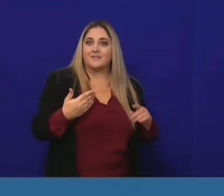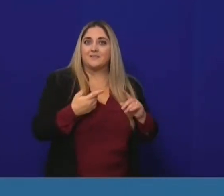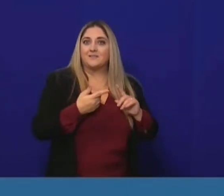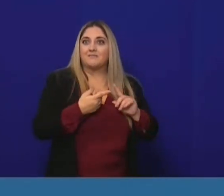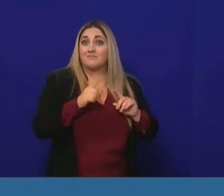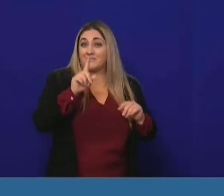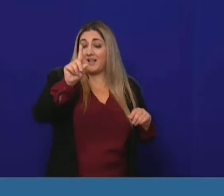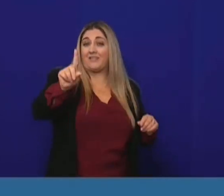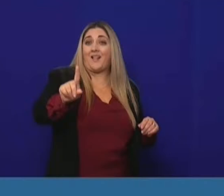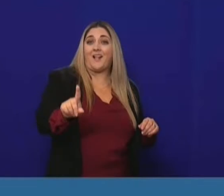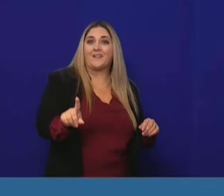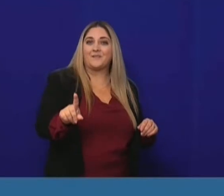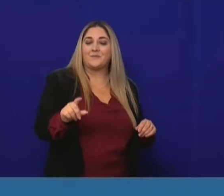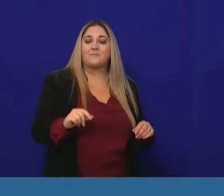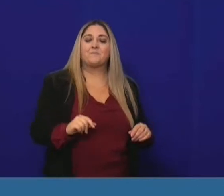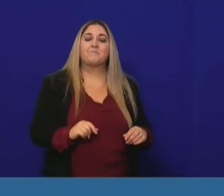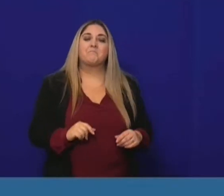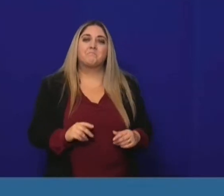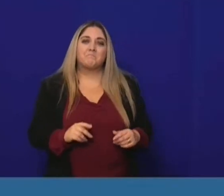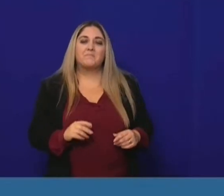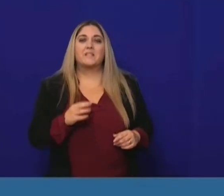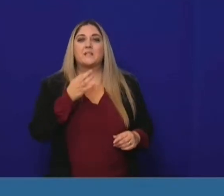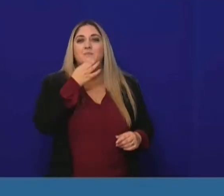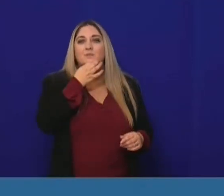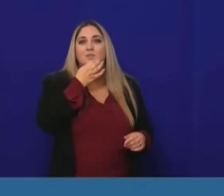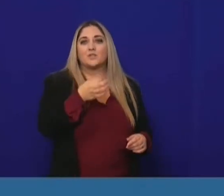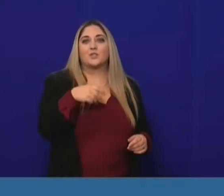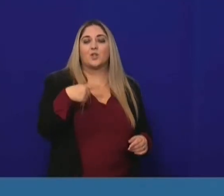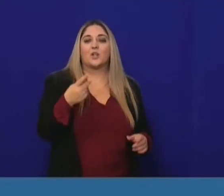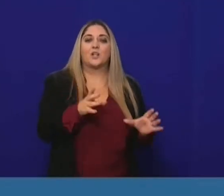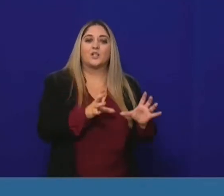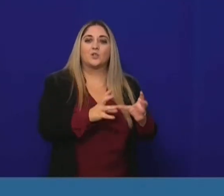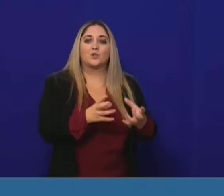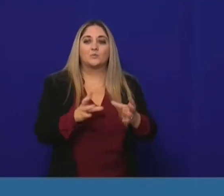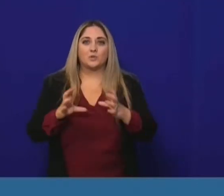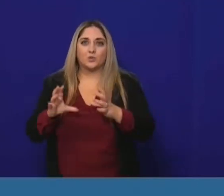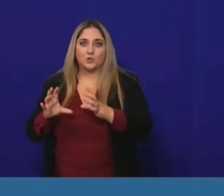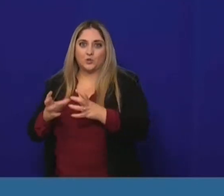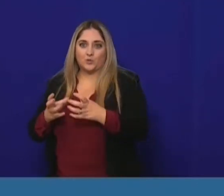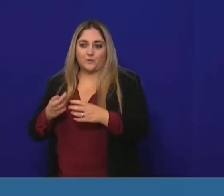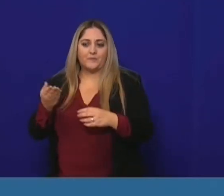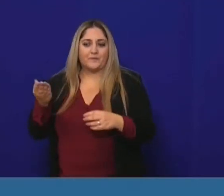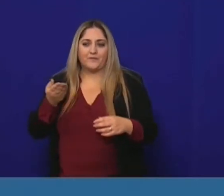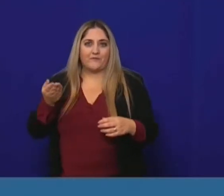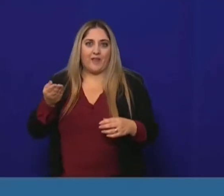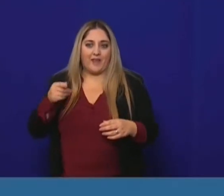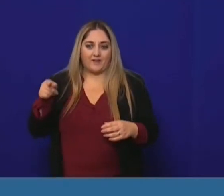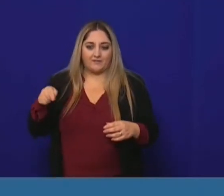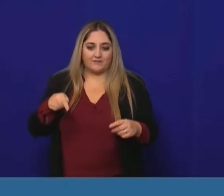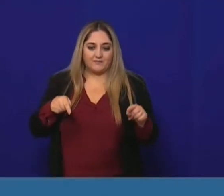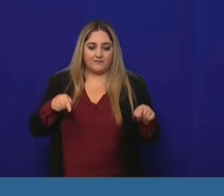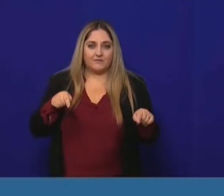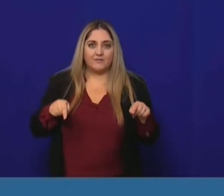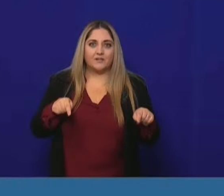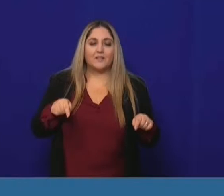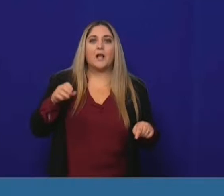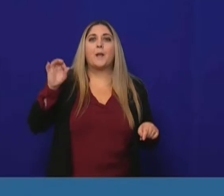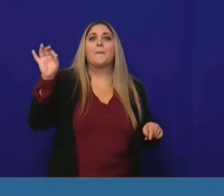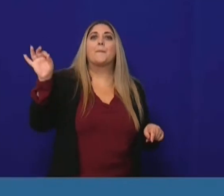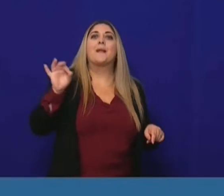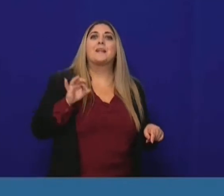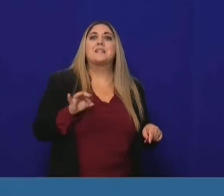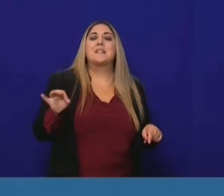Jannar? U mistoqsija oħra, il-clusters li tirrapportawna minn fejn jiġu l-każijiet, dawn jagħmlu persentaġġ